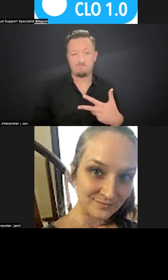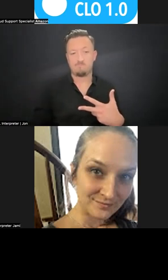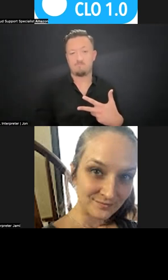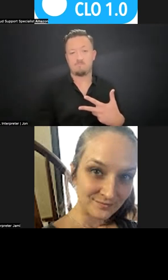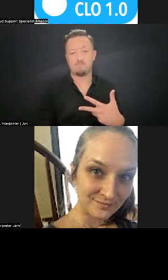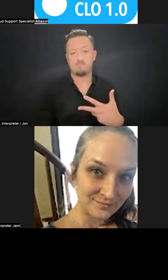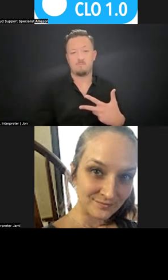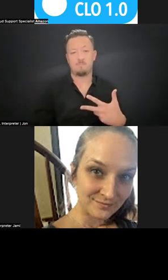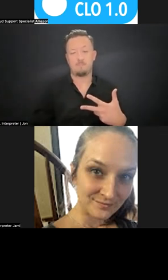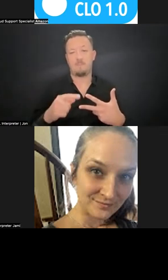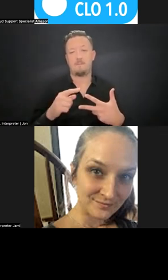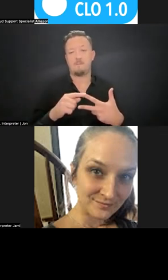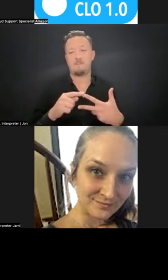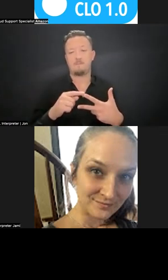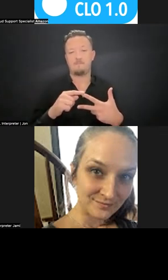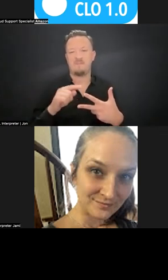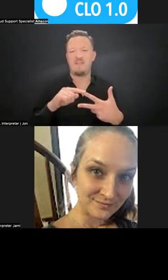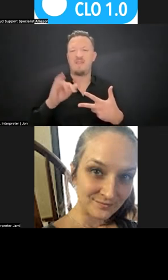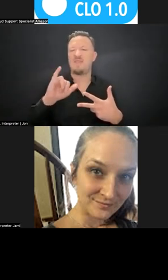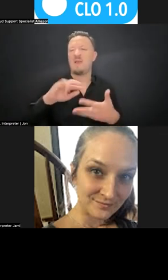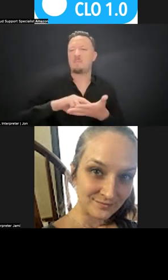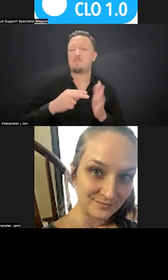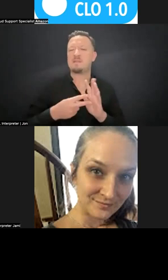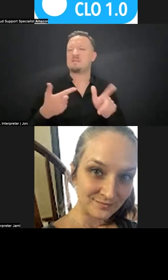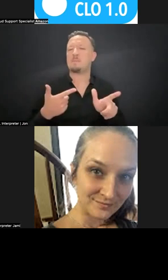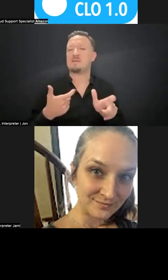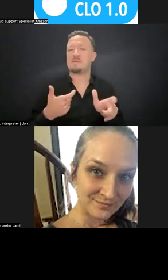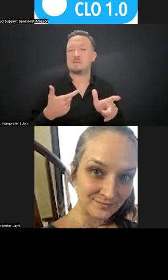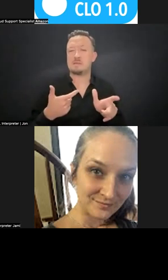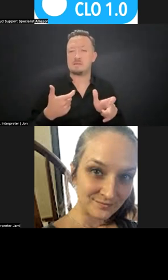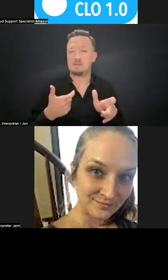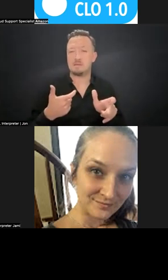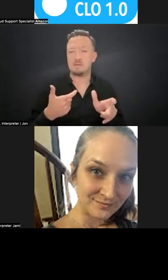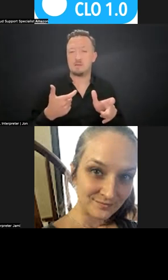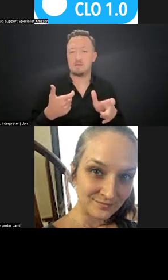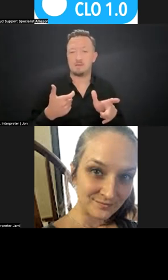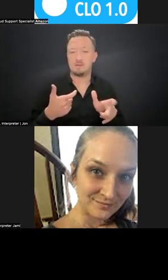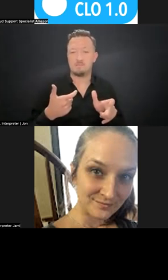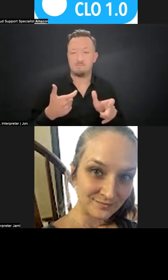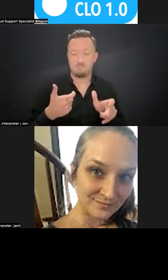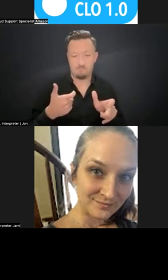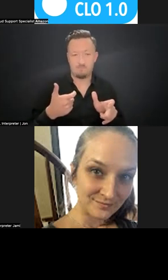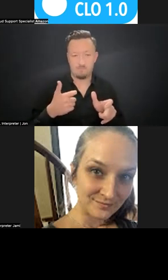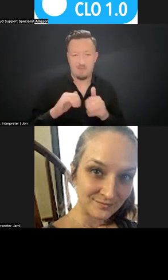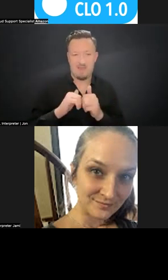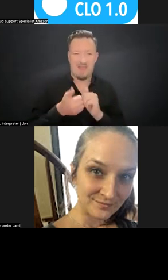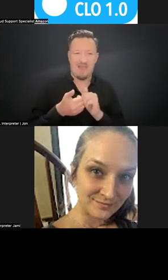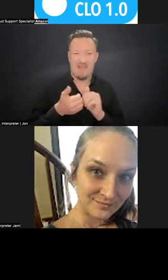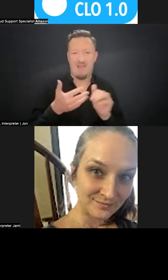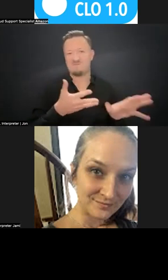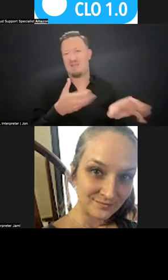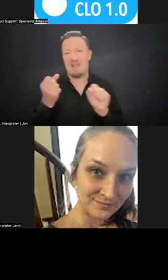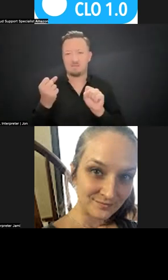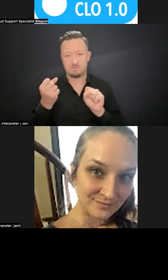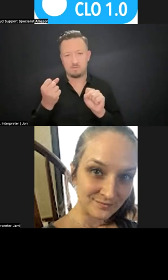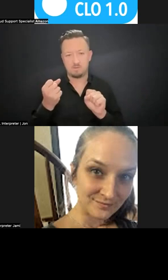So velocity is the speed. How fast is it coming? So, if you're running